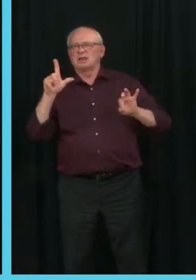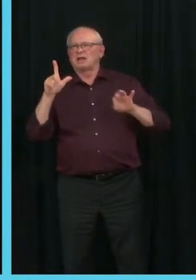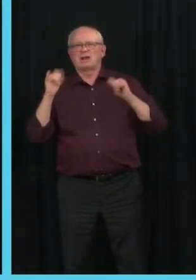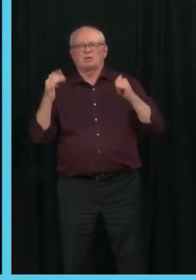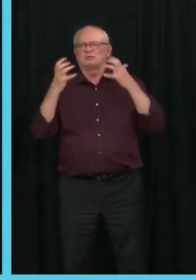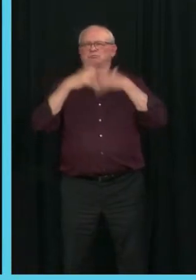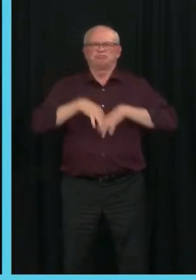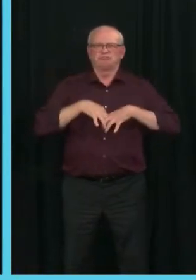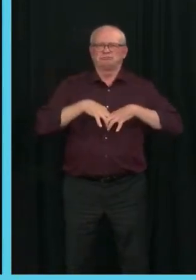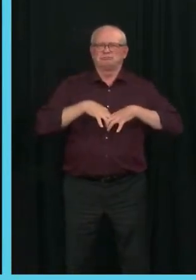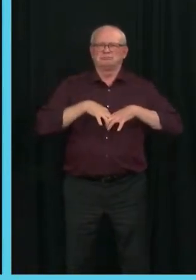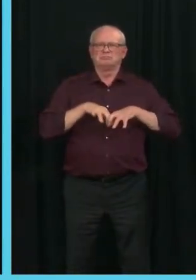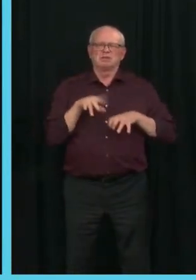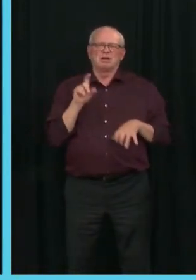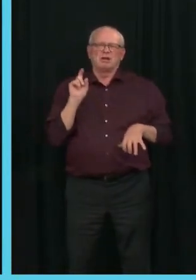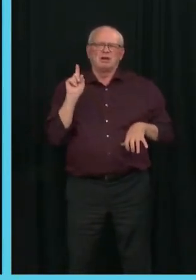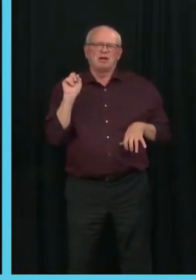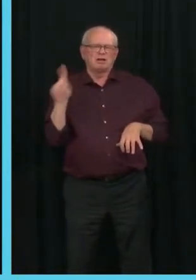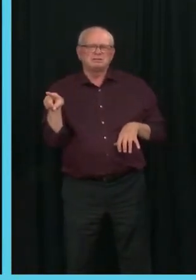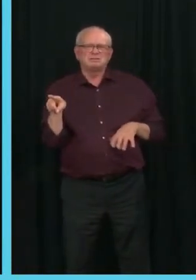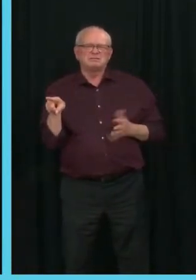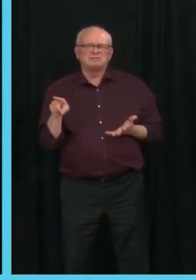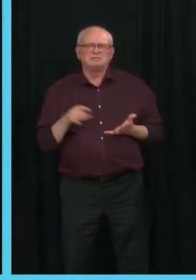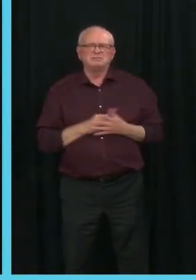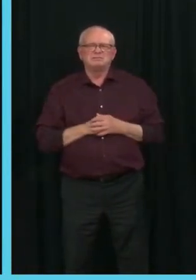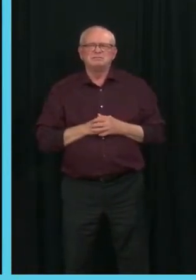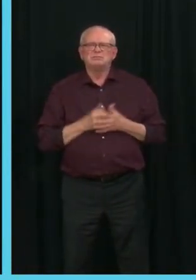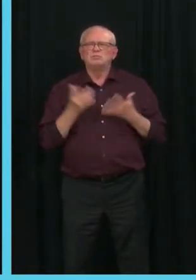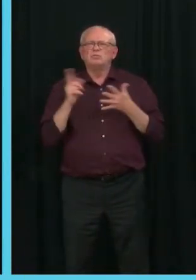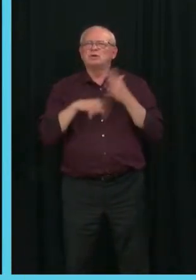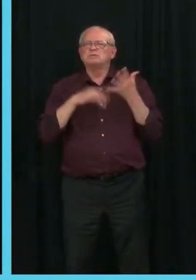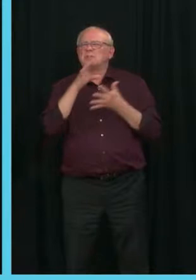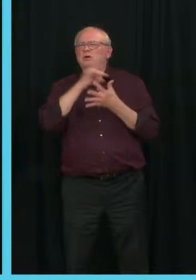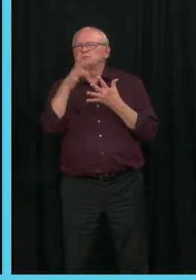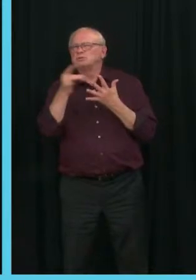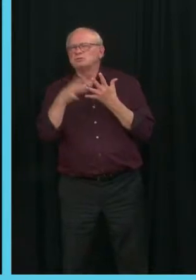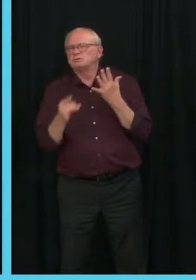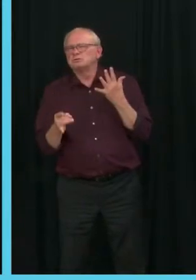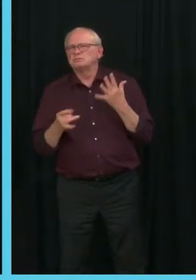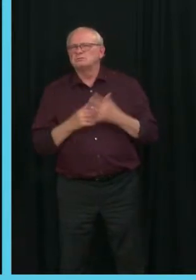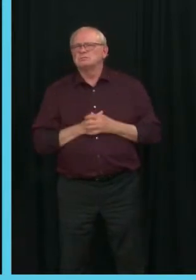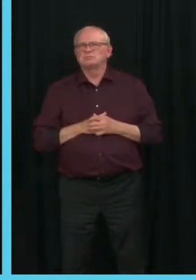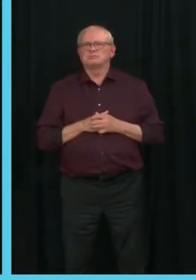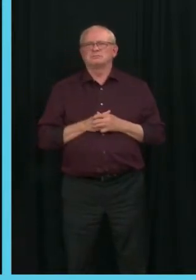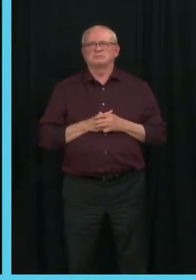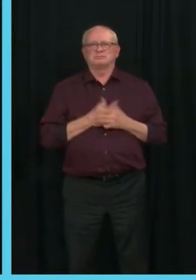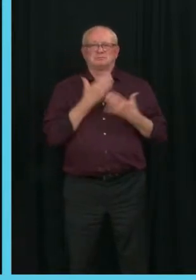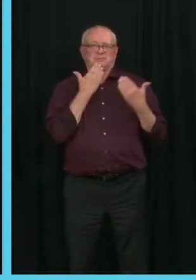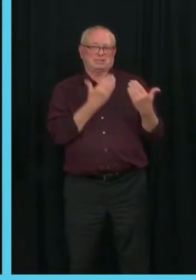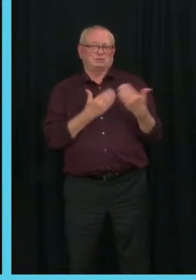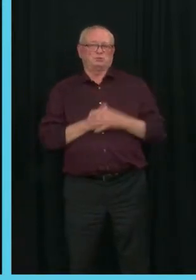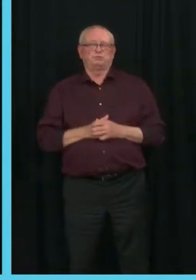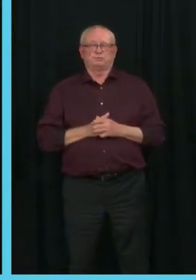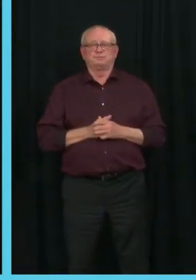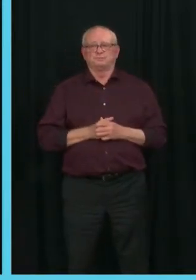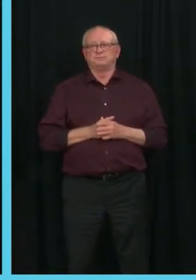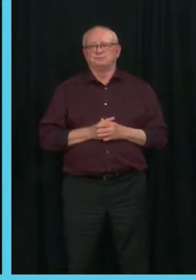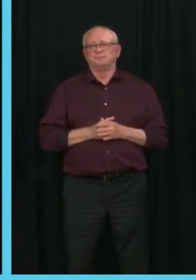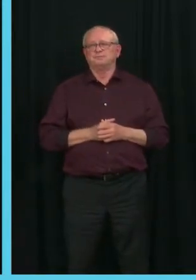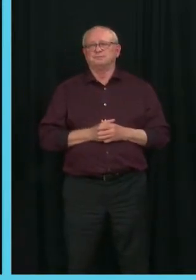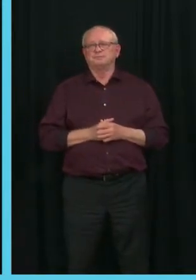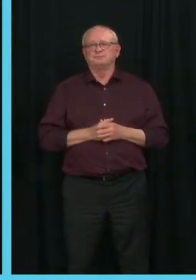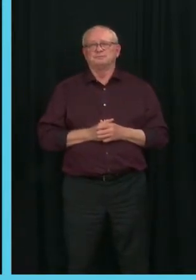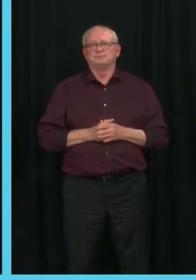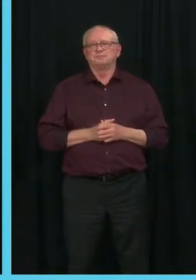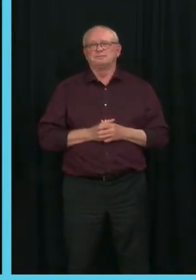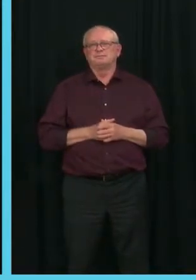do you have, and are you still considering that NASA complaint? Yes, thank you, James. So we want to first of all thank